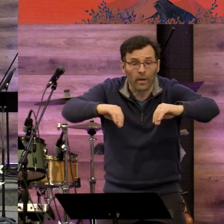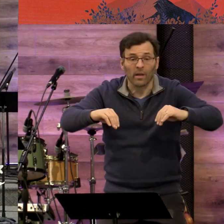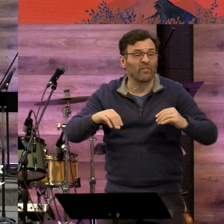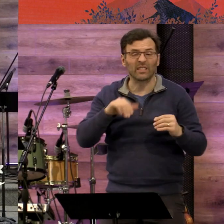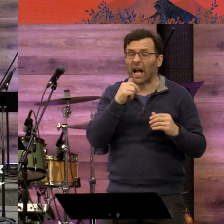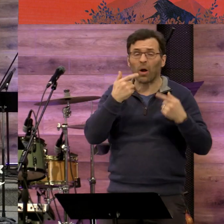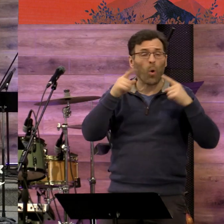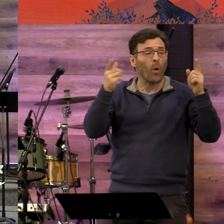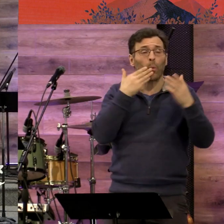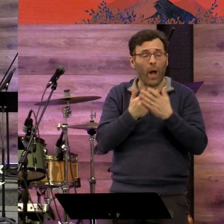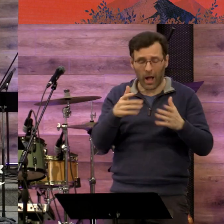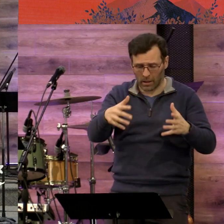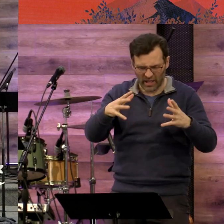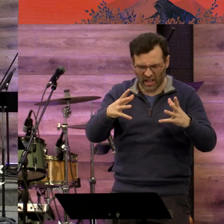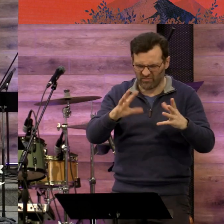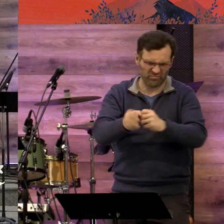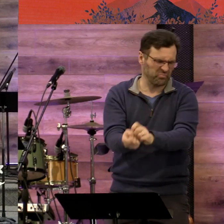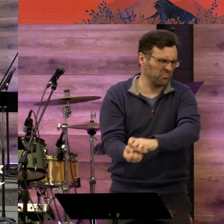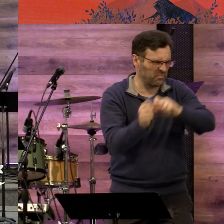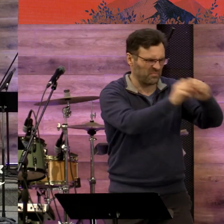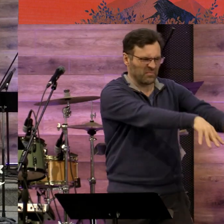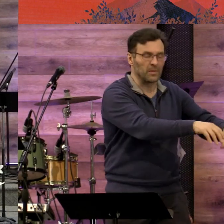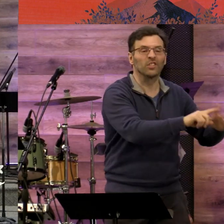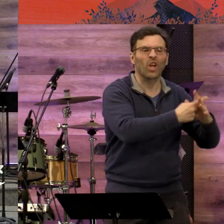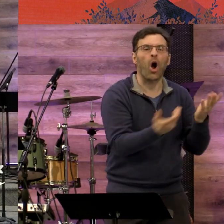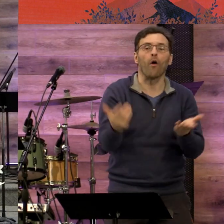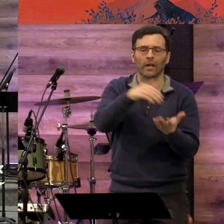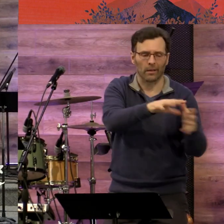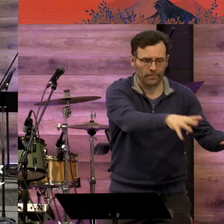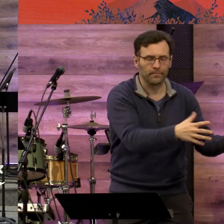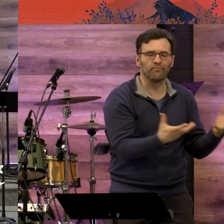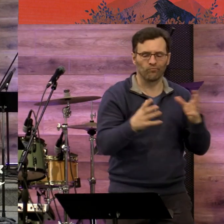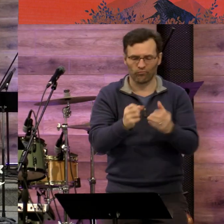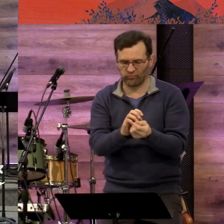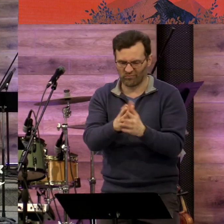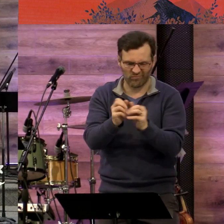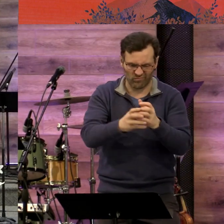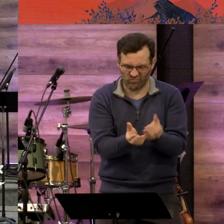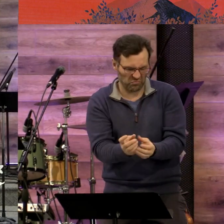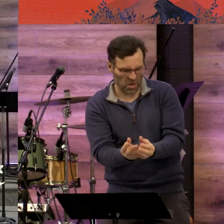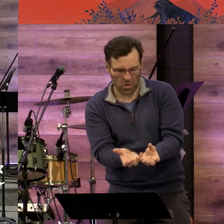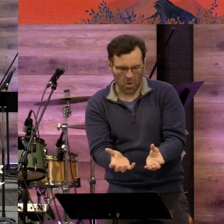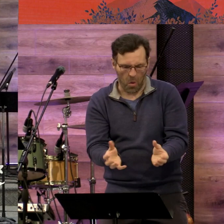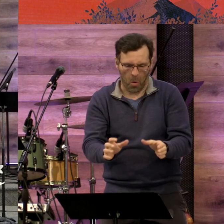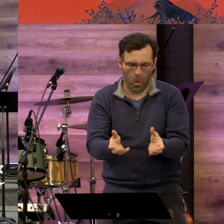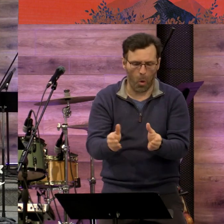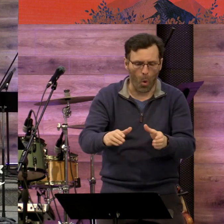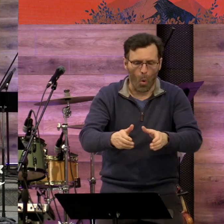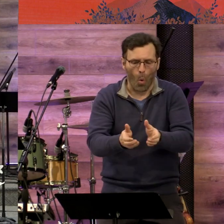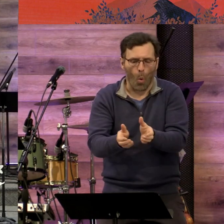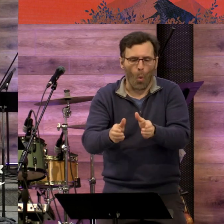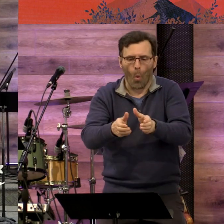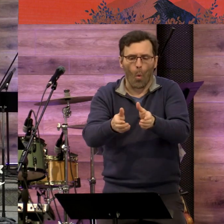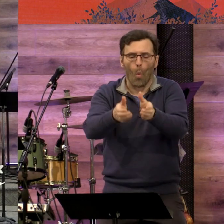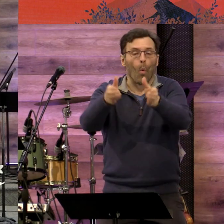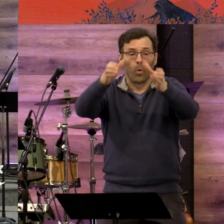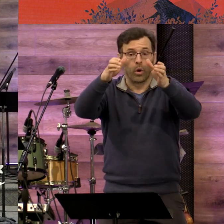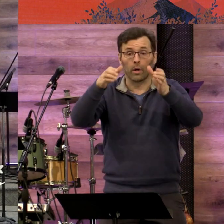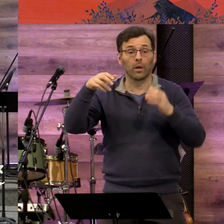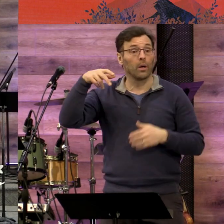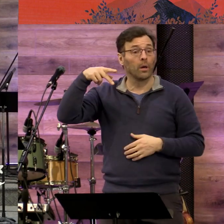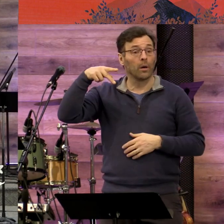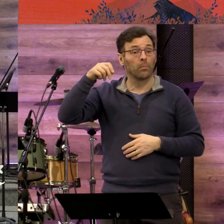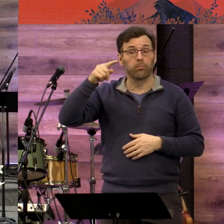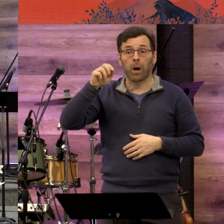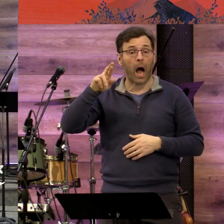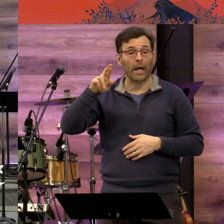very well, he could throw it away and start over, or he could lump it together and reshape it and form it. And the potter doesn't owe that lump